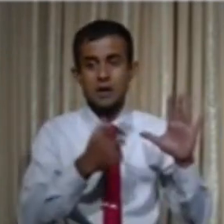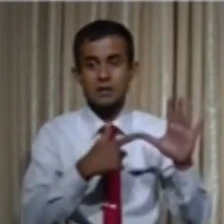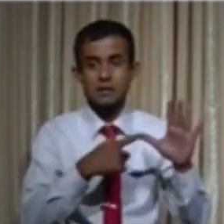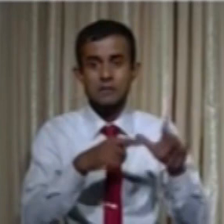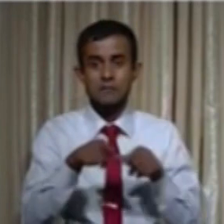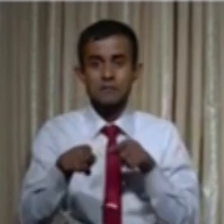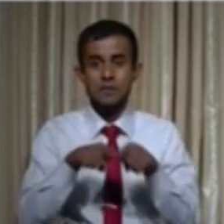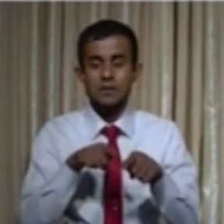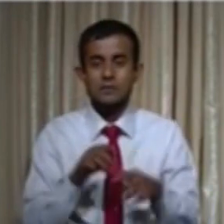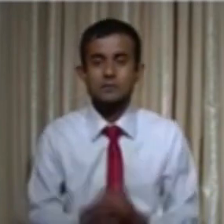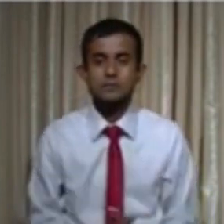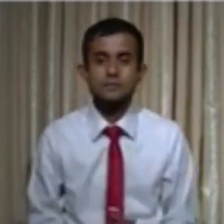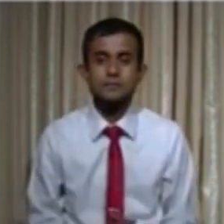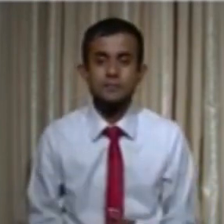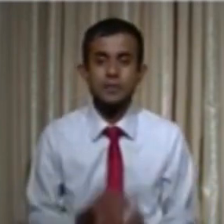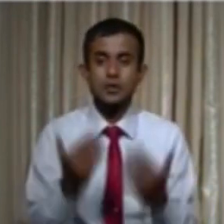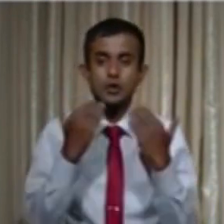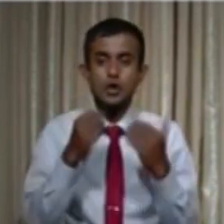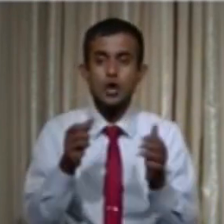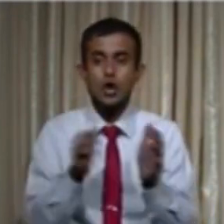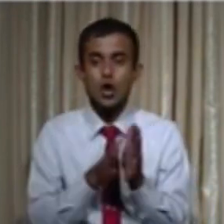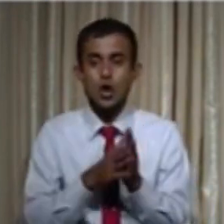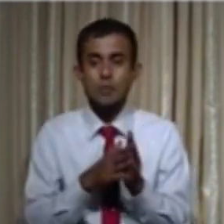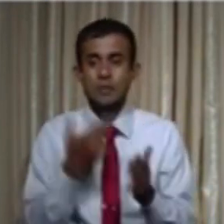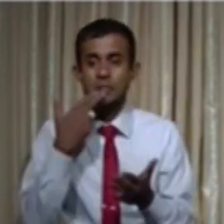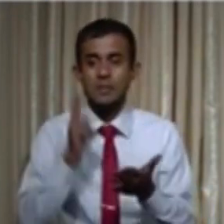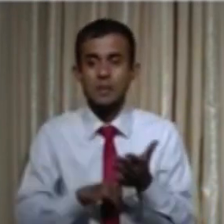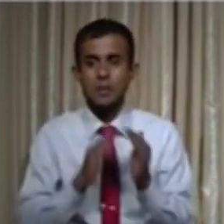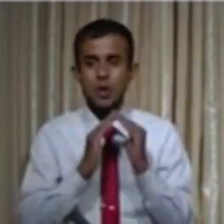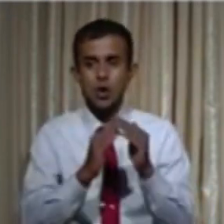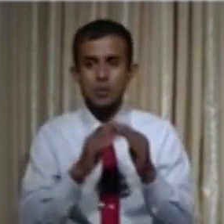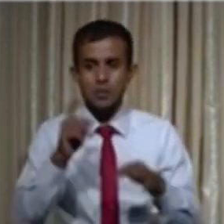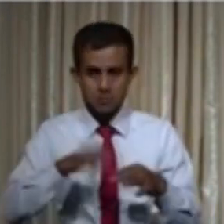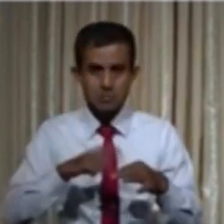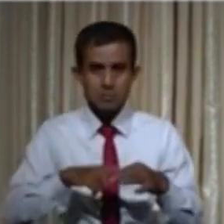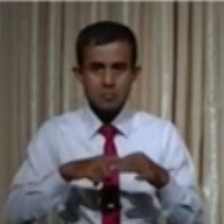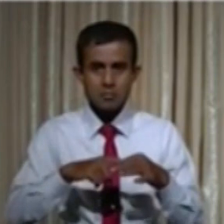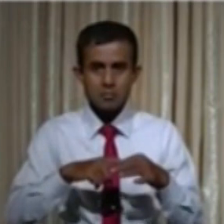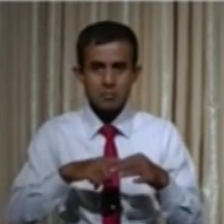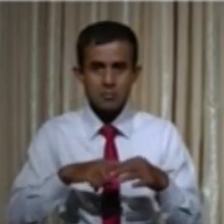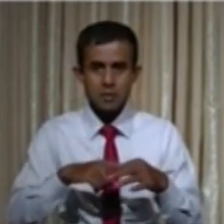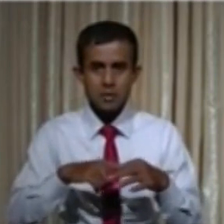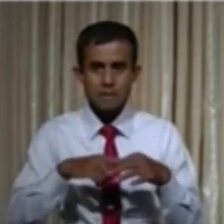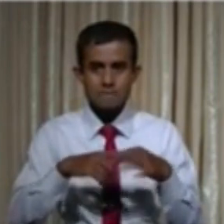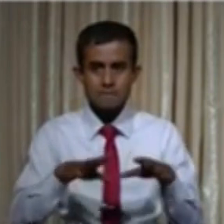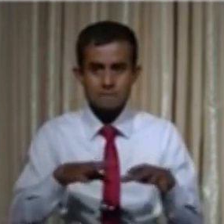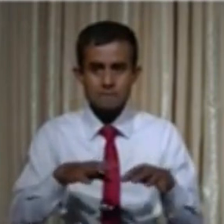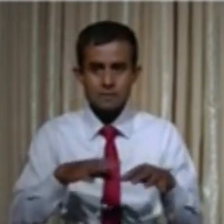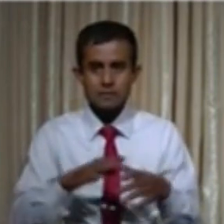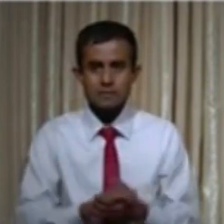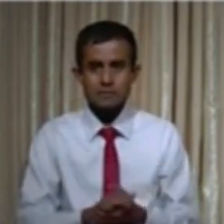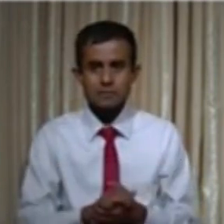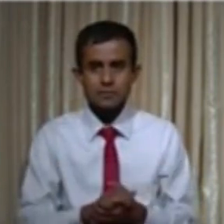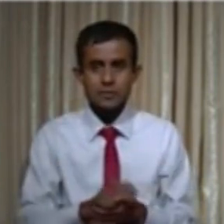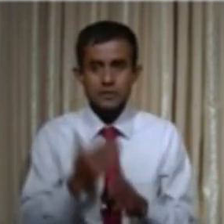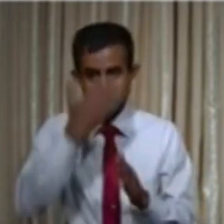office, which is about 60 perches. It's called Parappu in Jaffna,